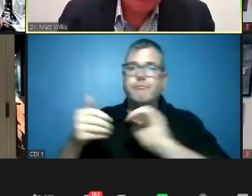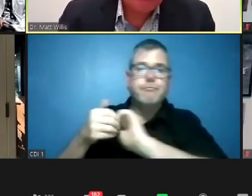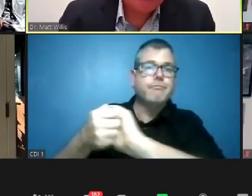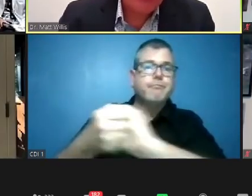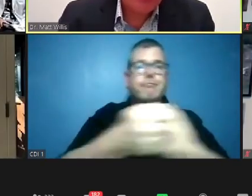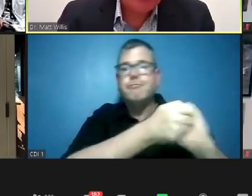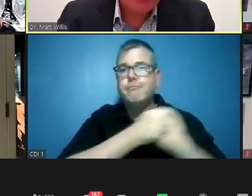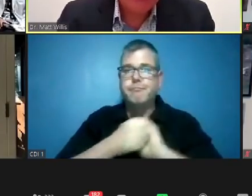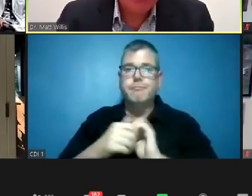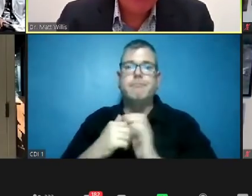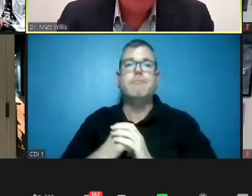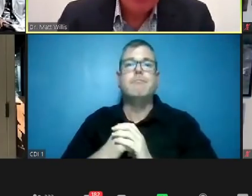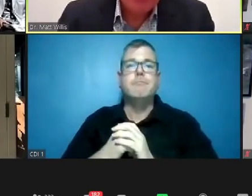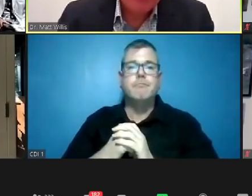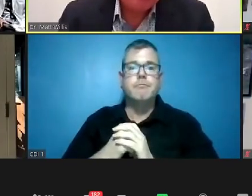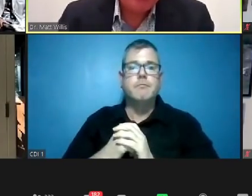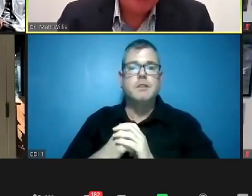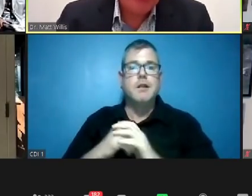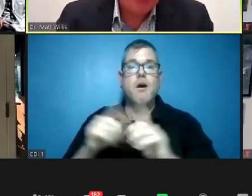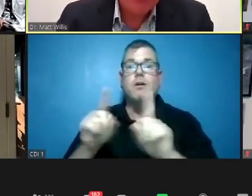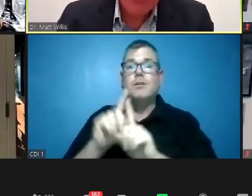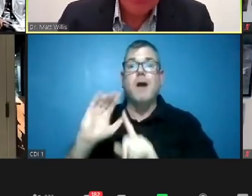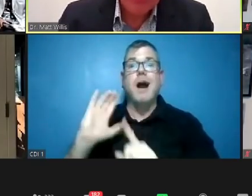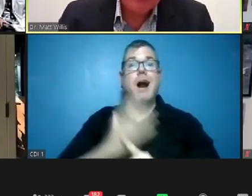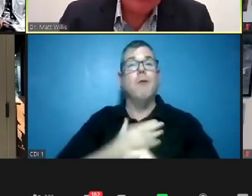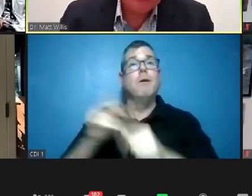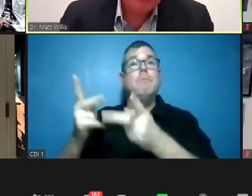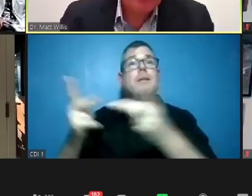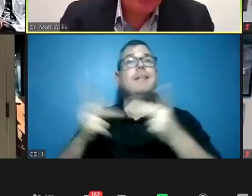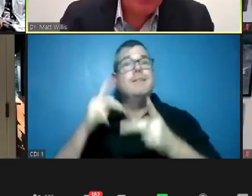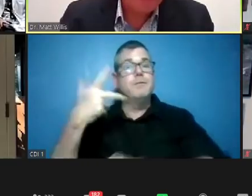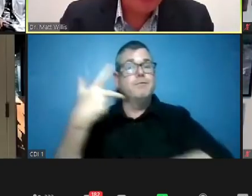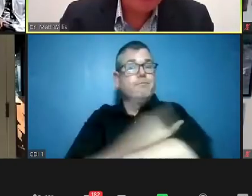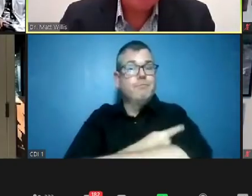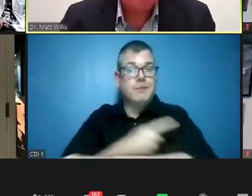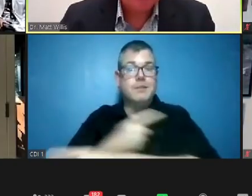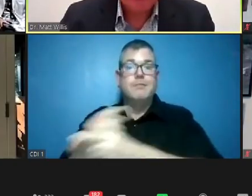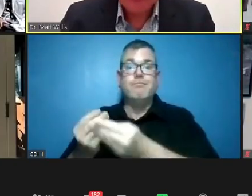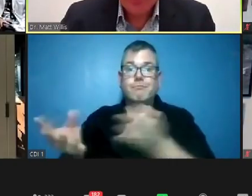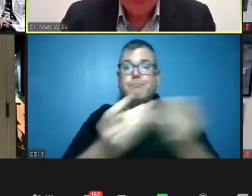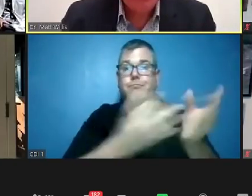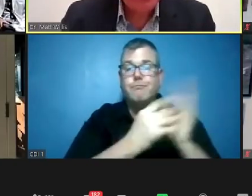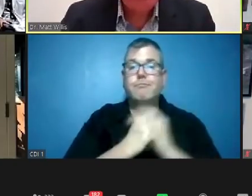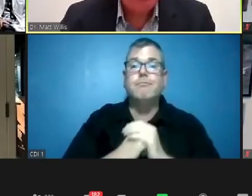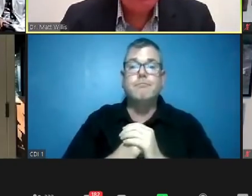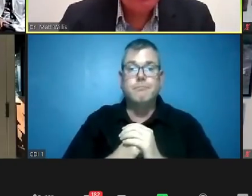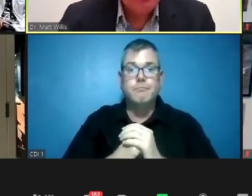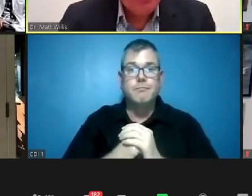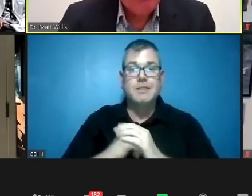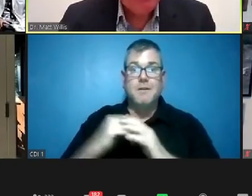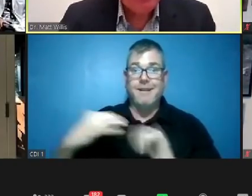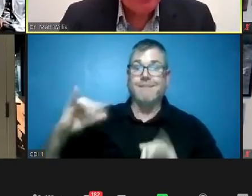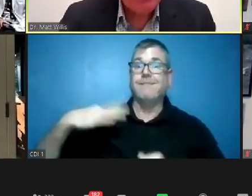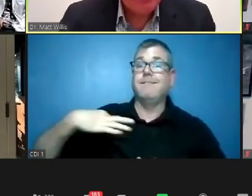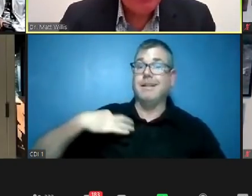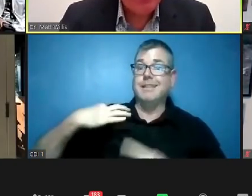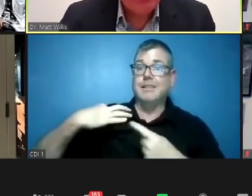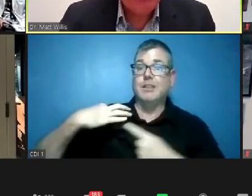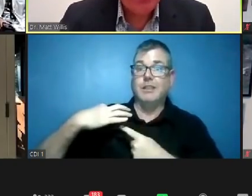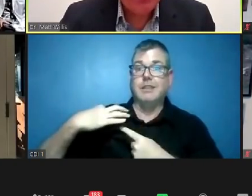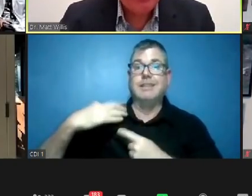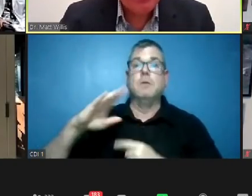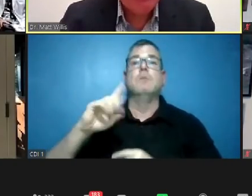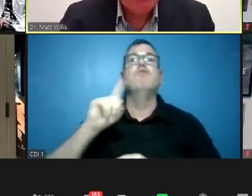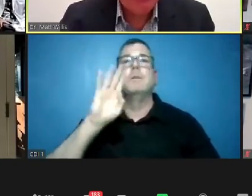Clinicians and others are volunteering for them. And this is another way in which volunteerism is going to help us reach everyone, is